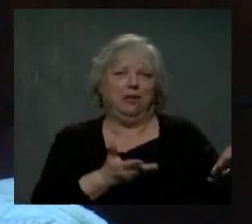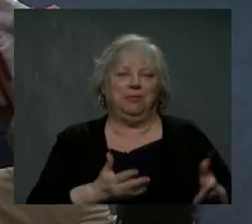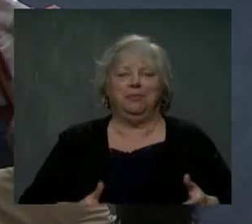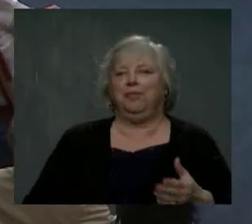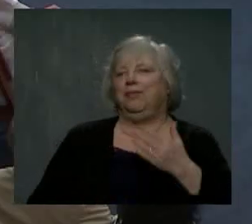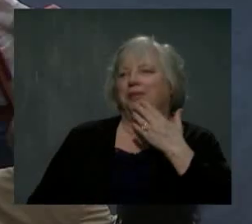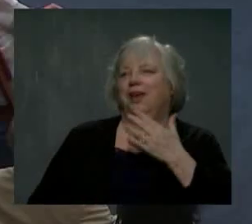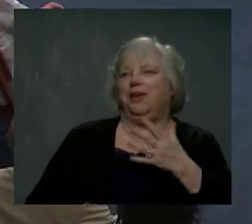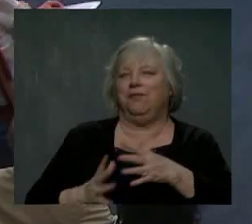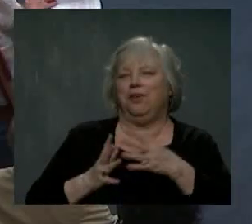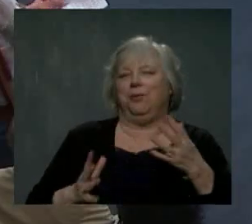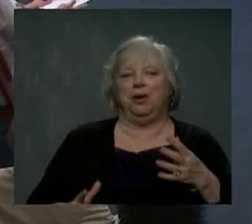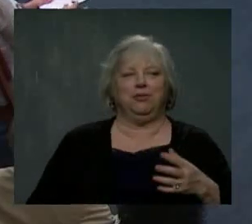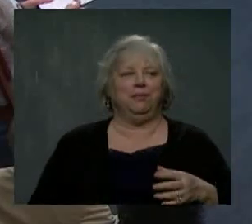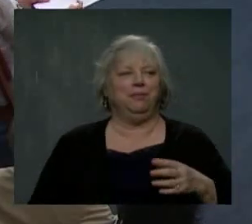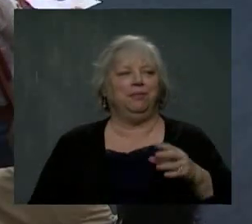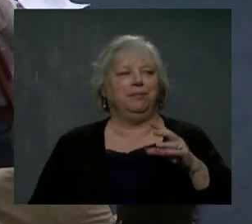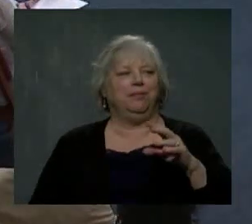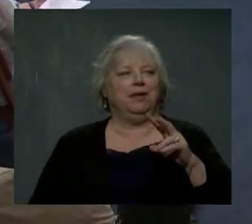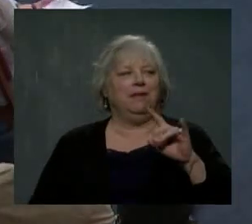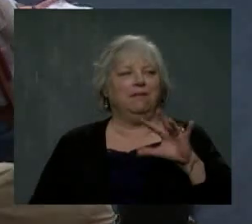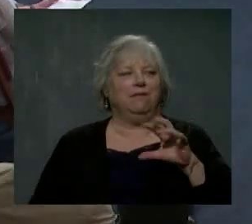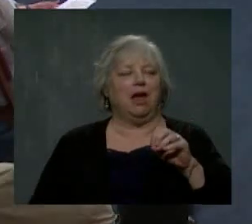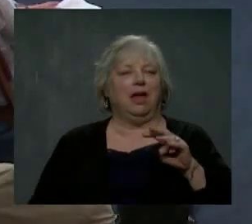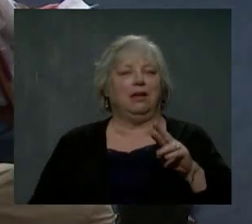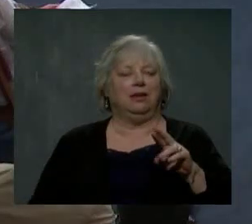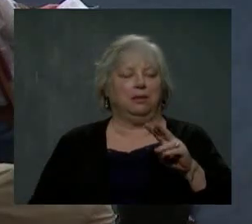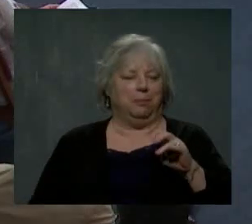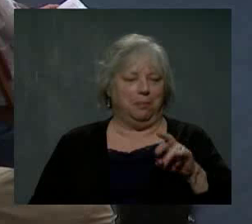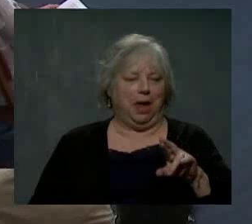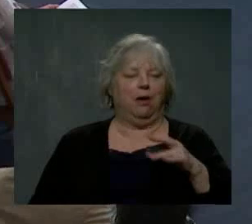very much. Thank you, Director.